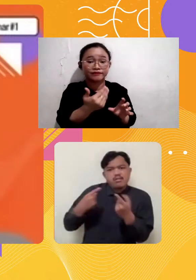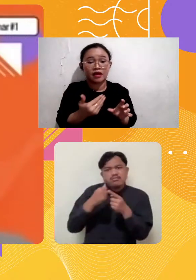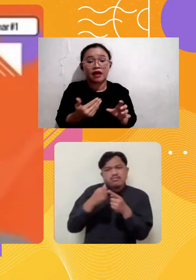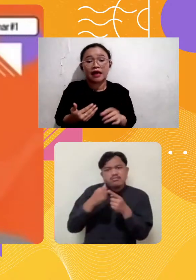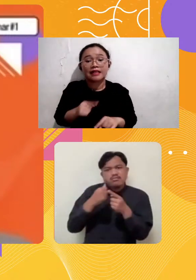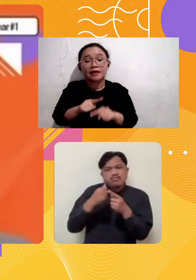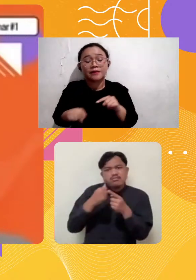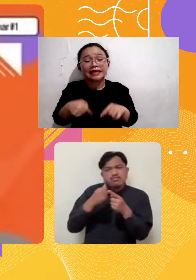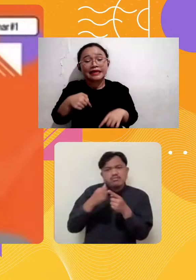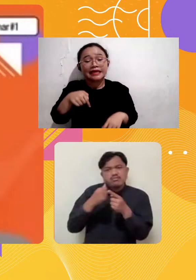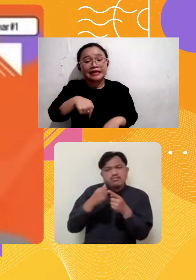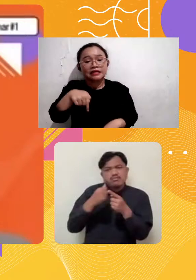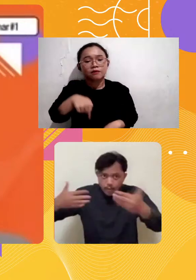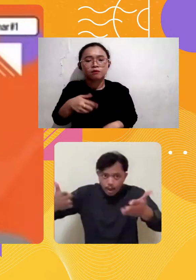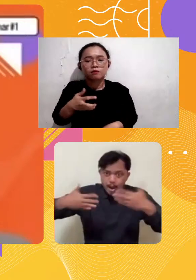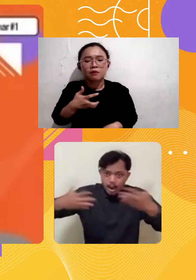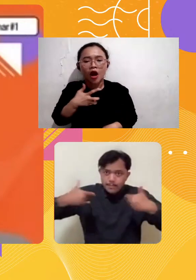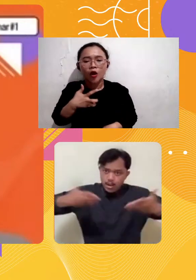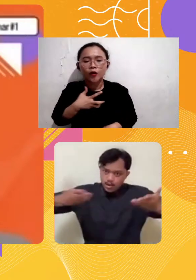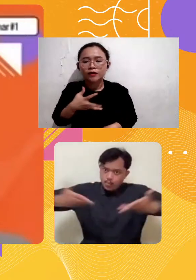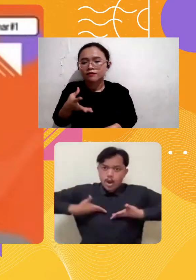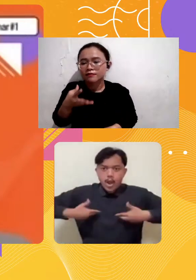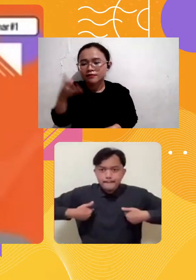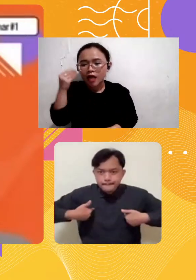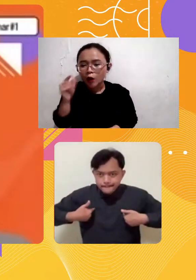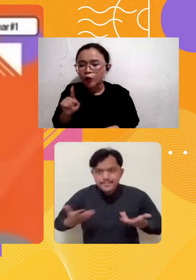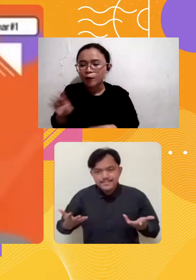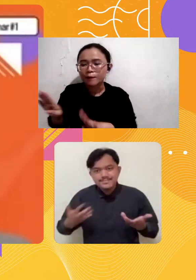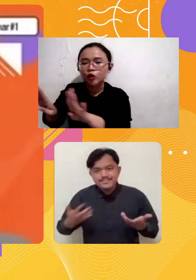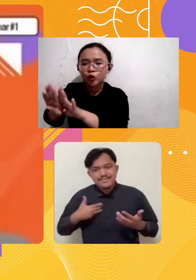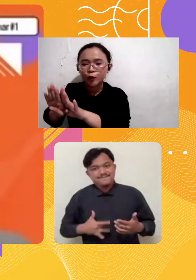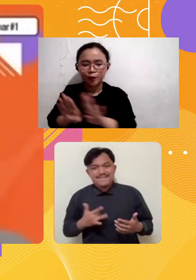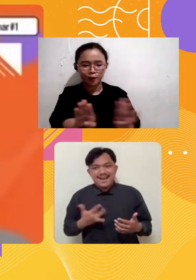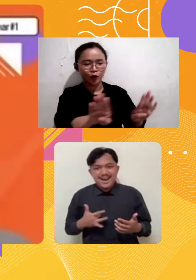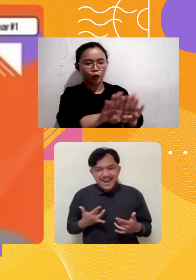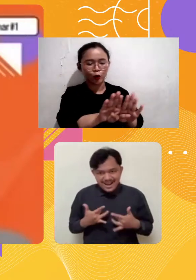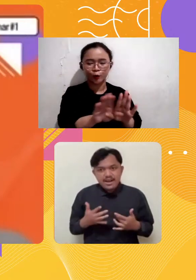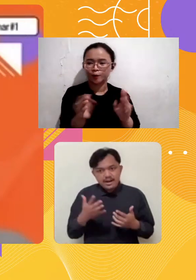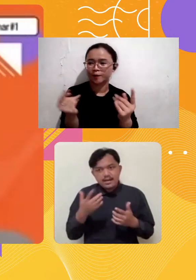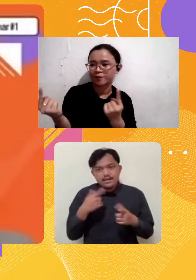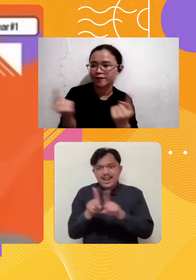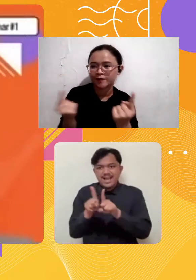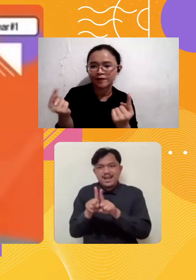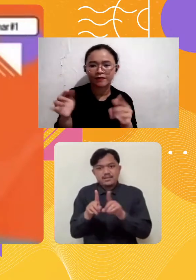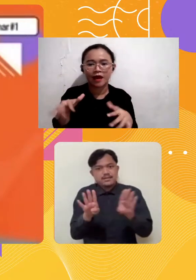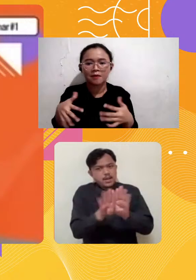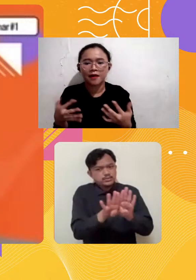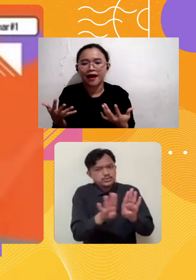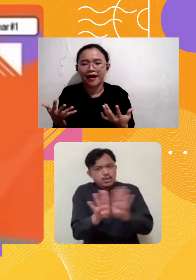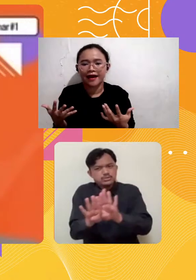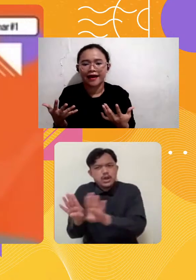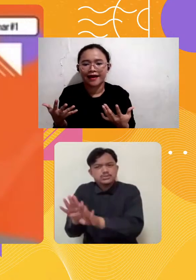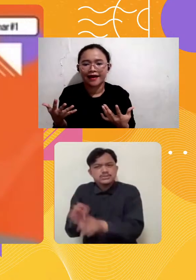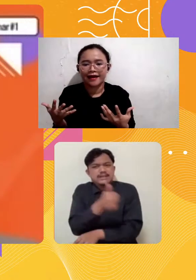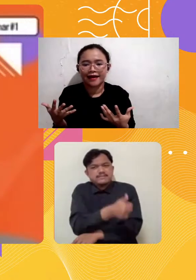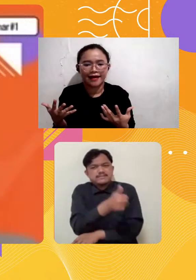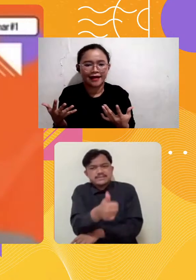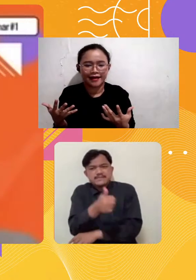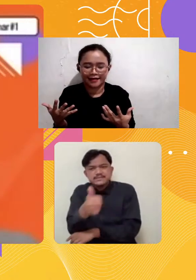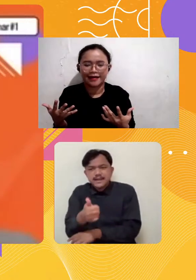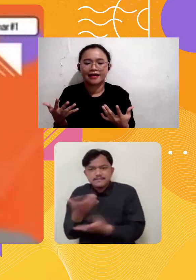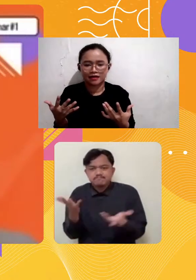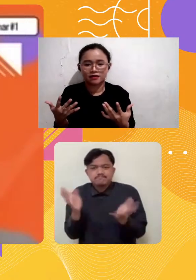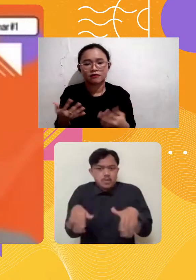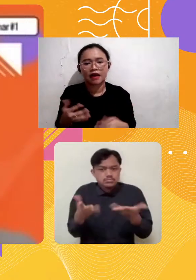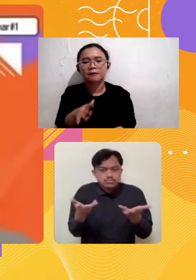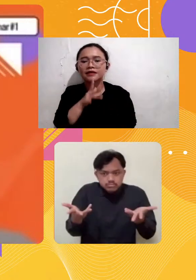like to hear closing statement from both of our speakers for us, for our, what